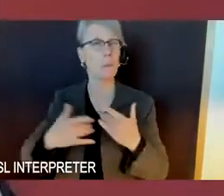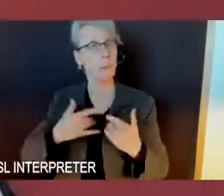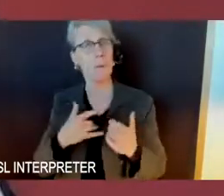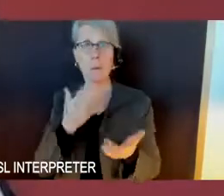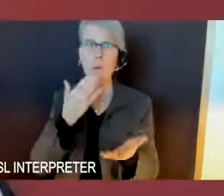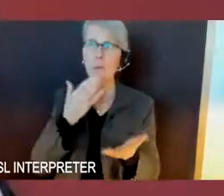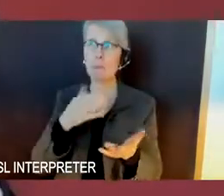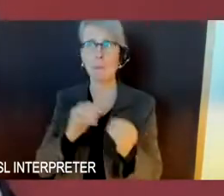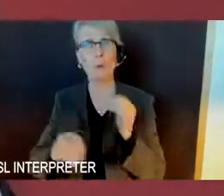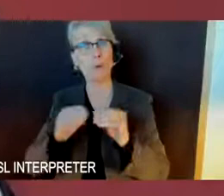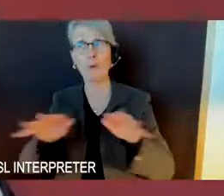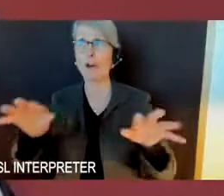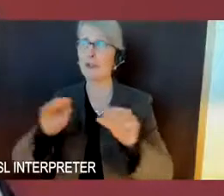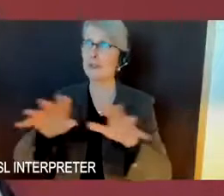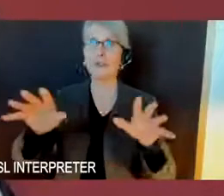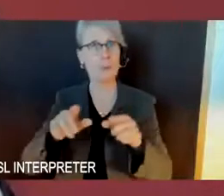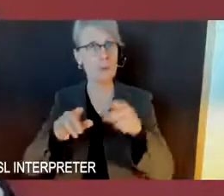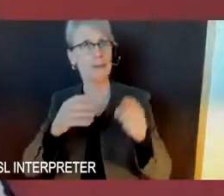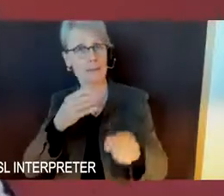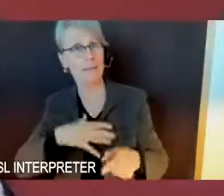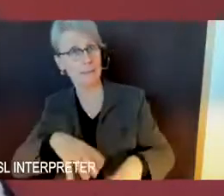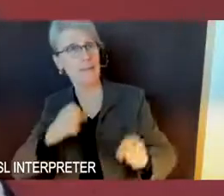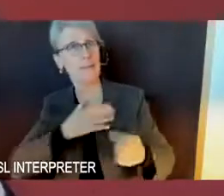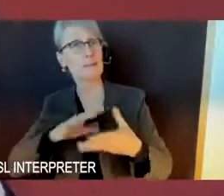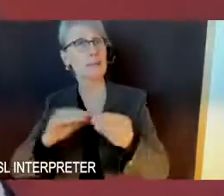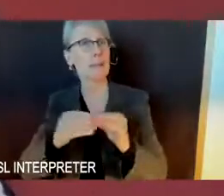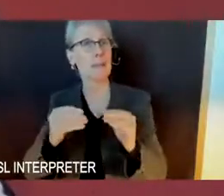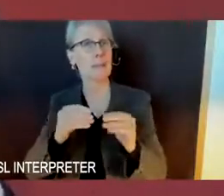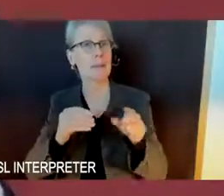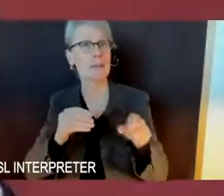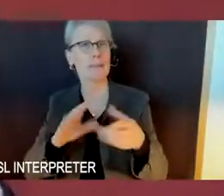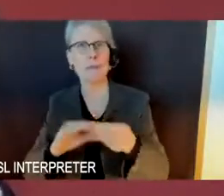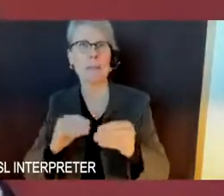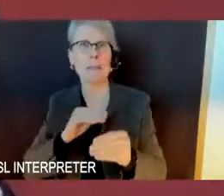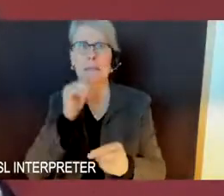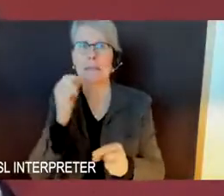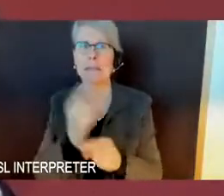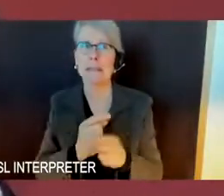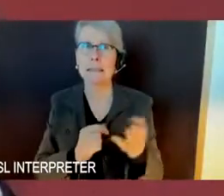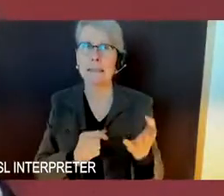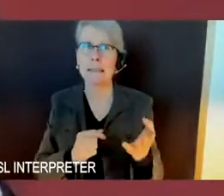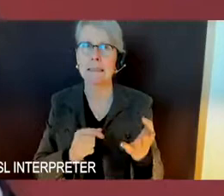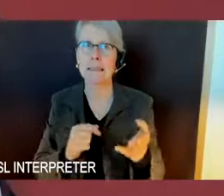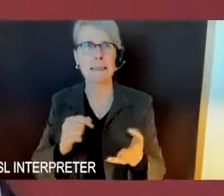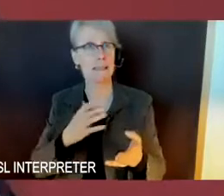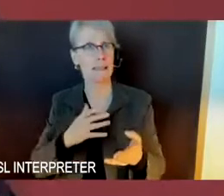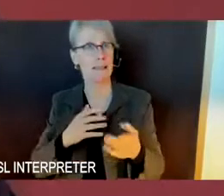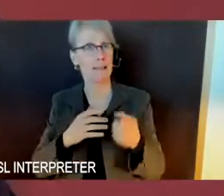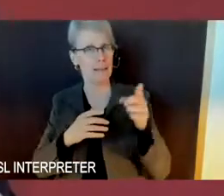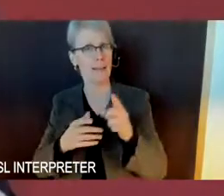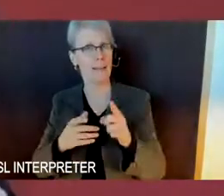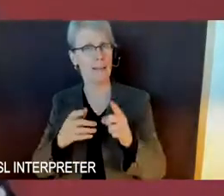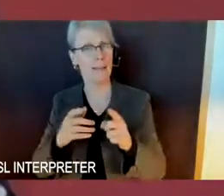was excited because now more awareness was being given, but the story wasn't accurate